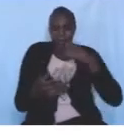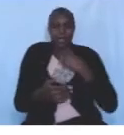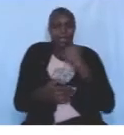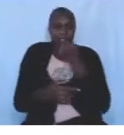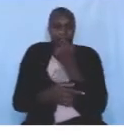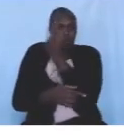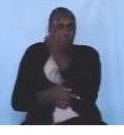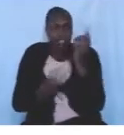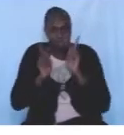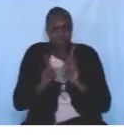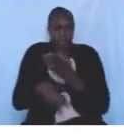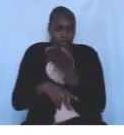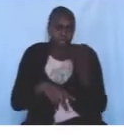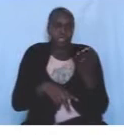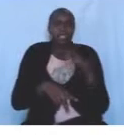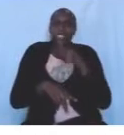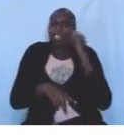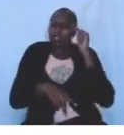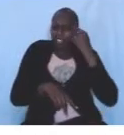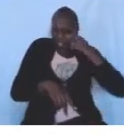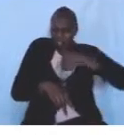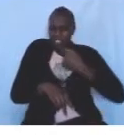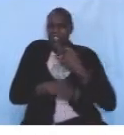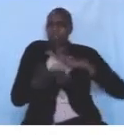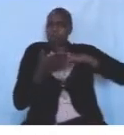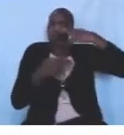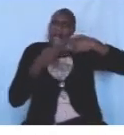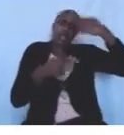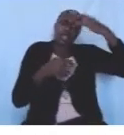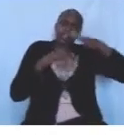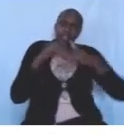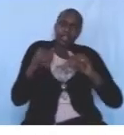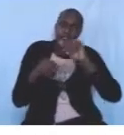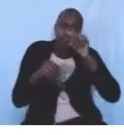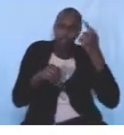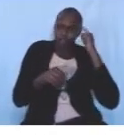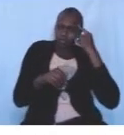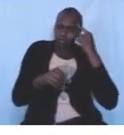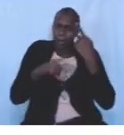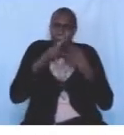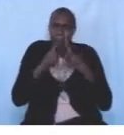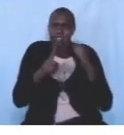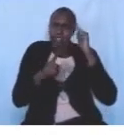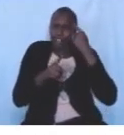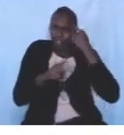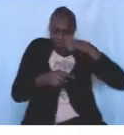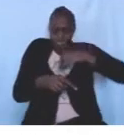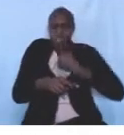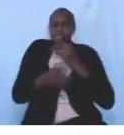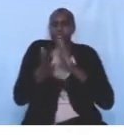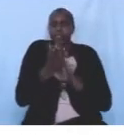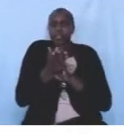to every one of you, do not think of yourself more highly than you ought to, but rather think of yourself with